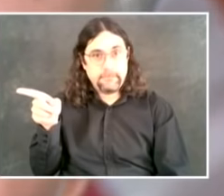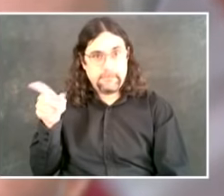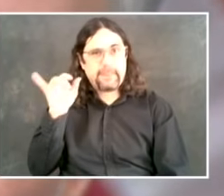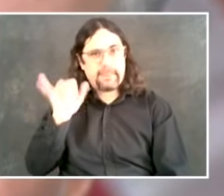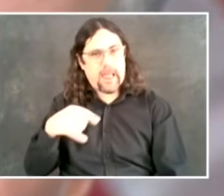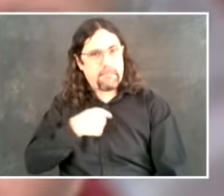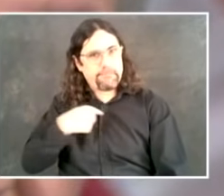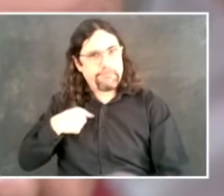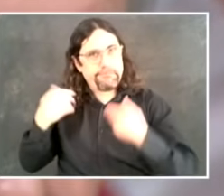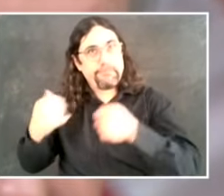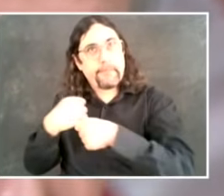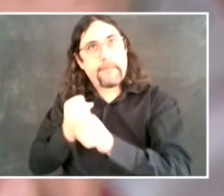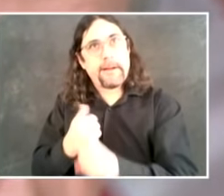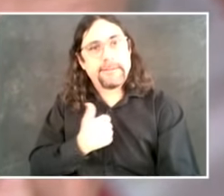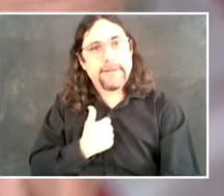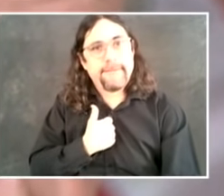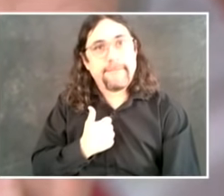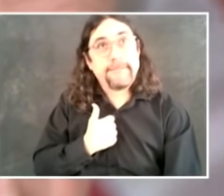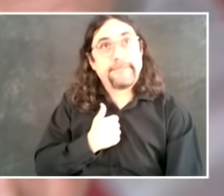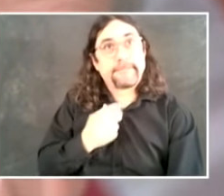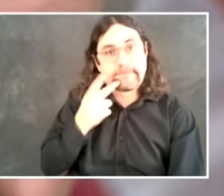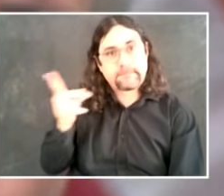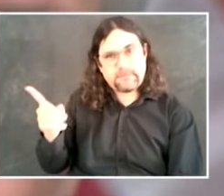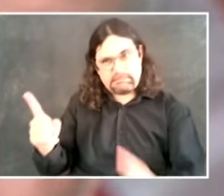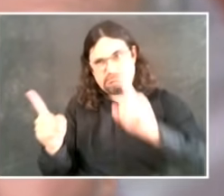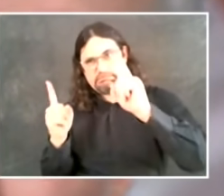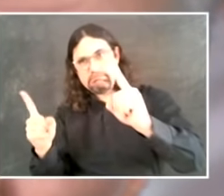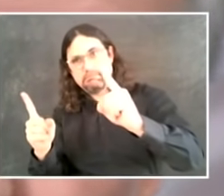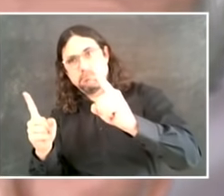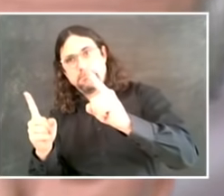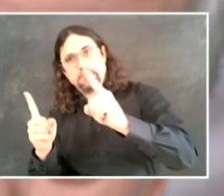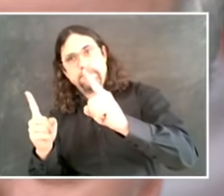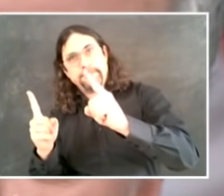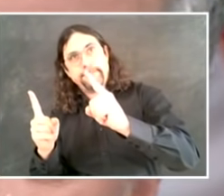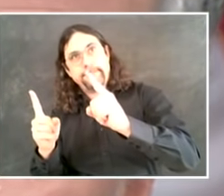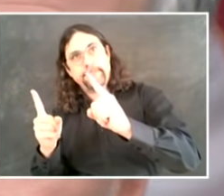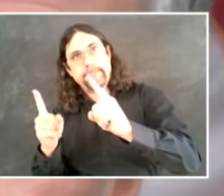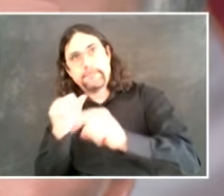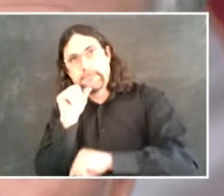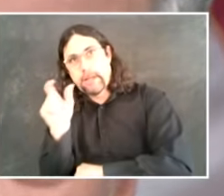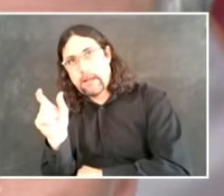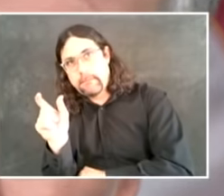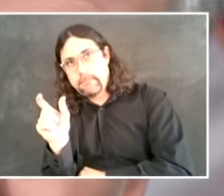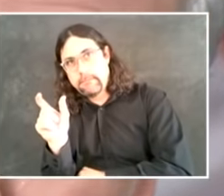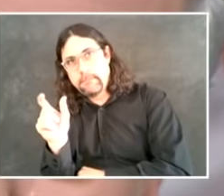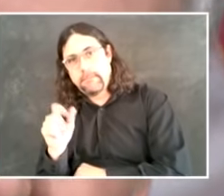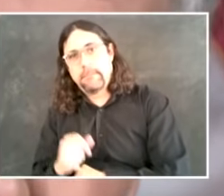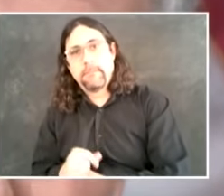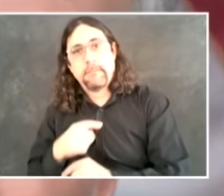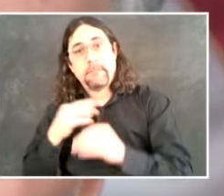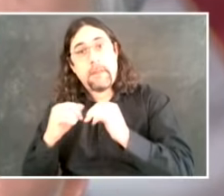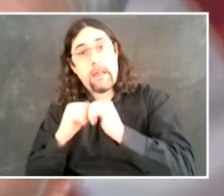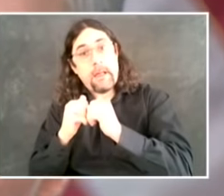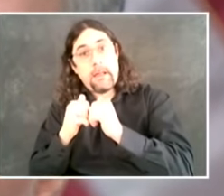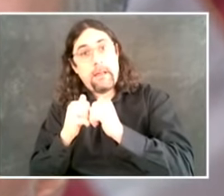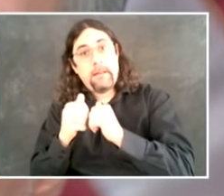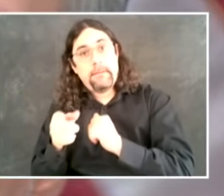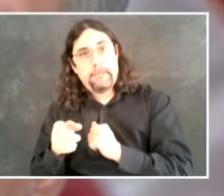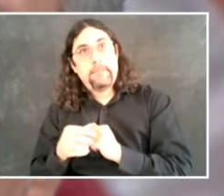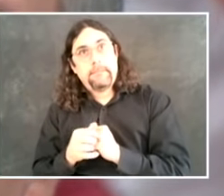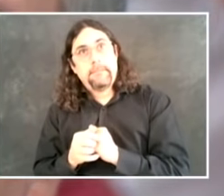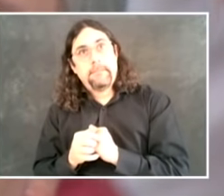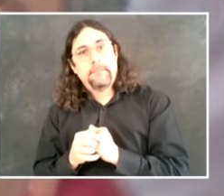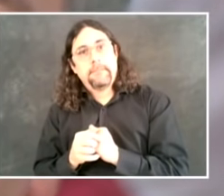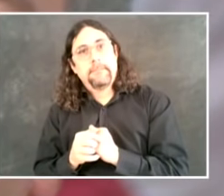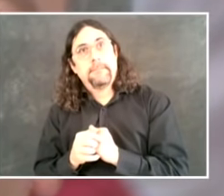it's long. I want to remind you that the way this works is it is put literally by a medical professional well up your nose.